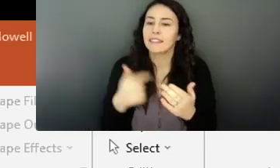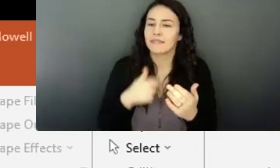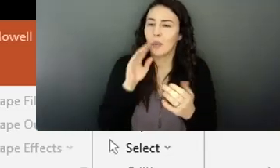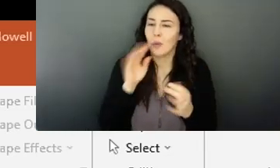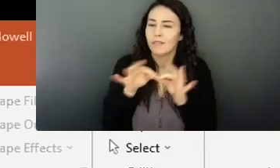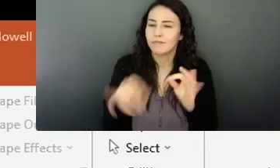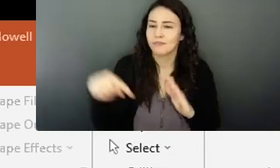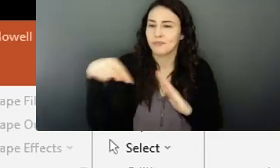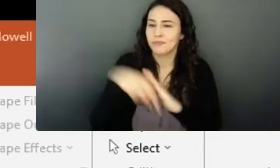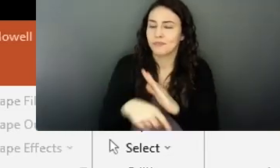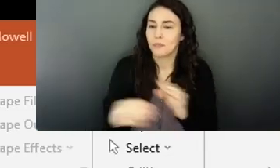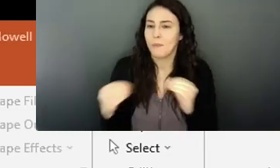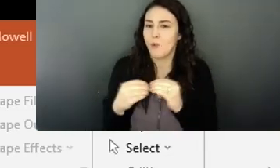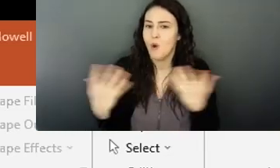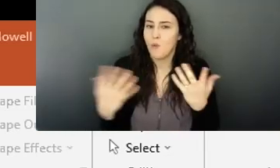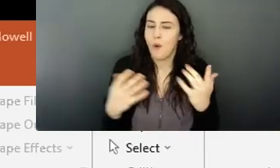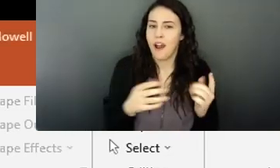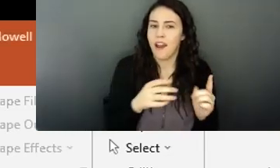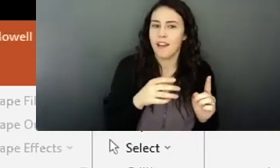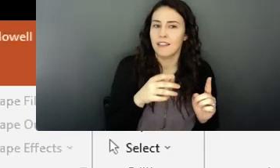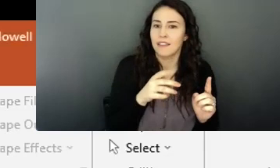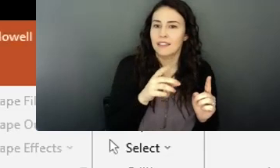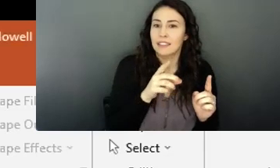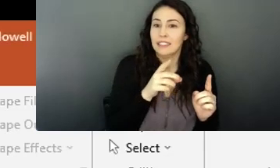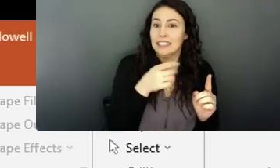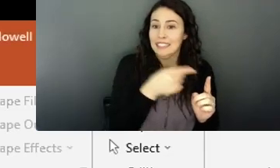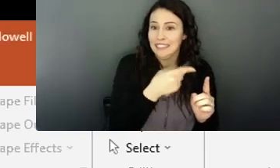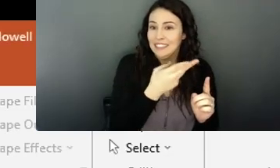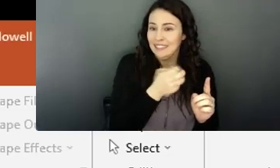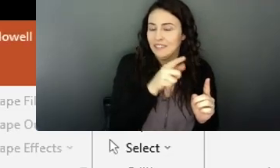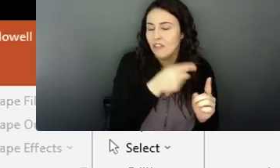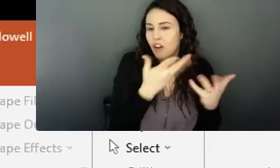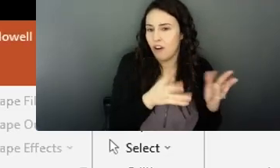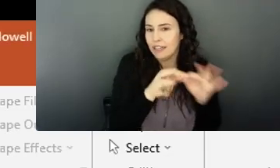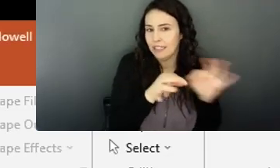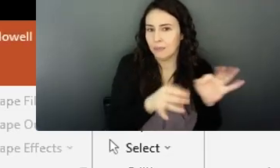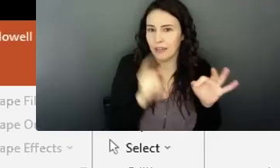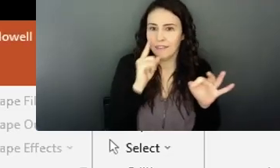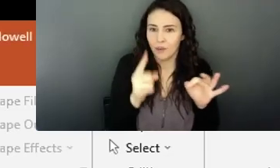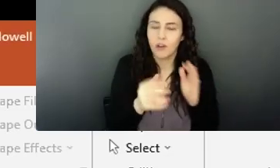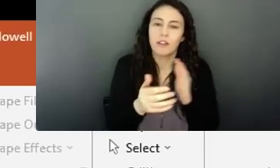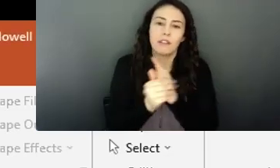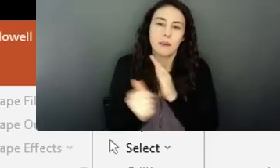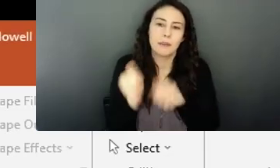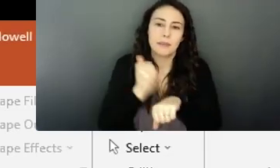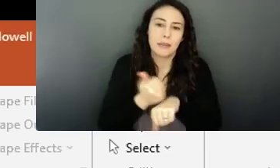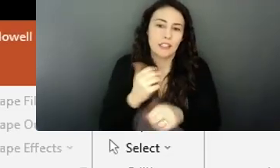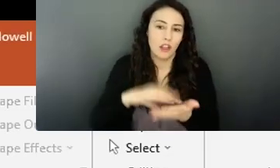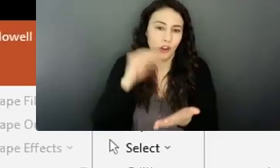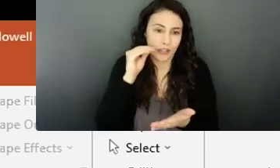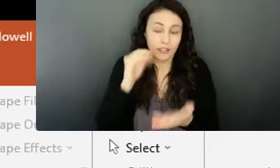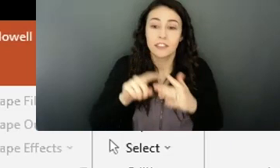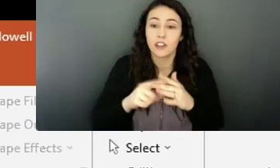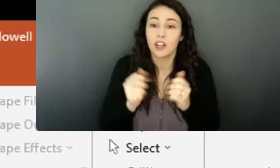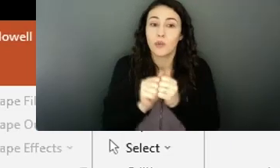he explained about Capella's focus for competency-based learning. And so let's start with